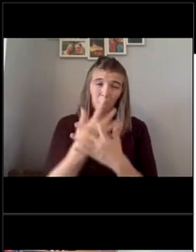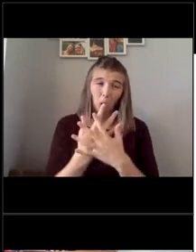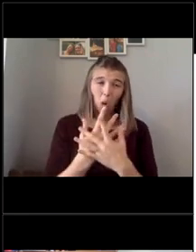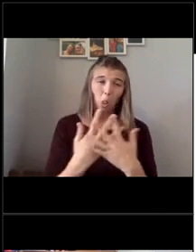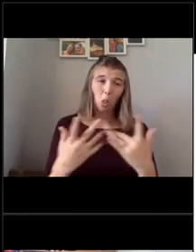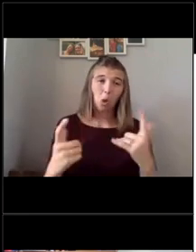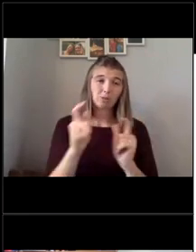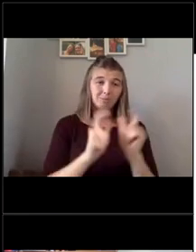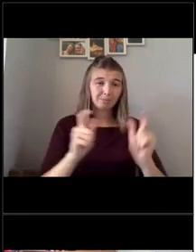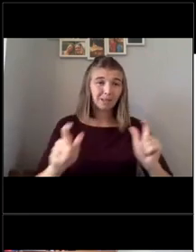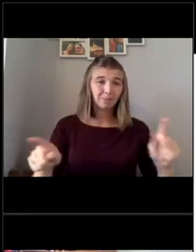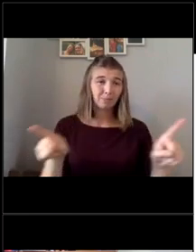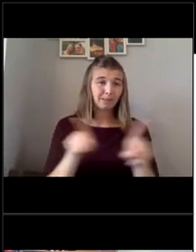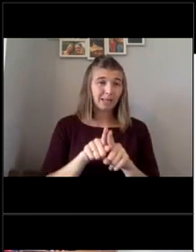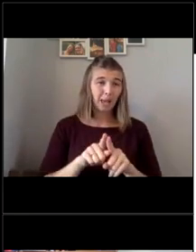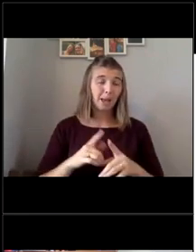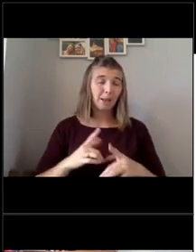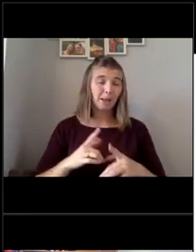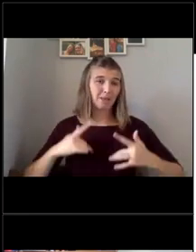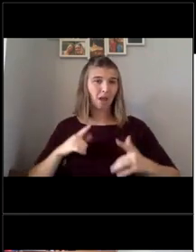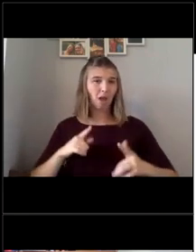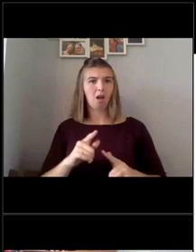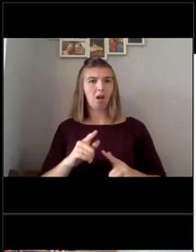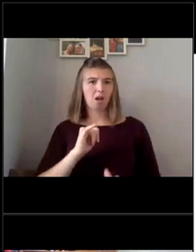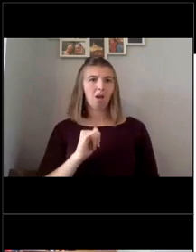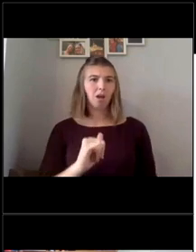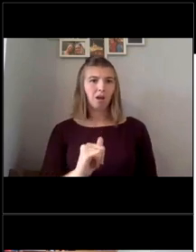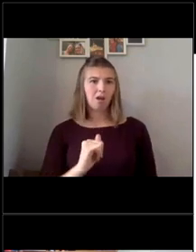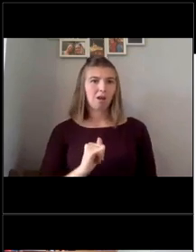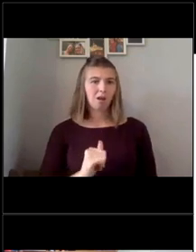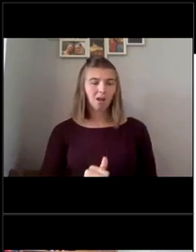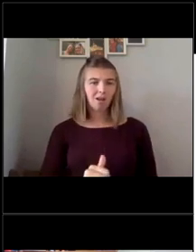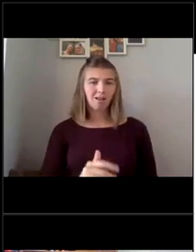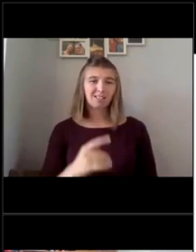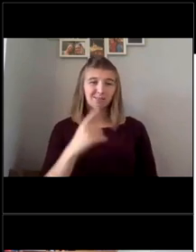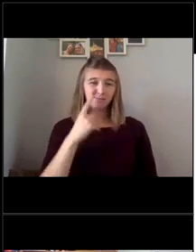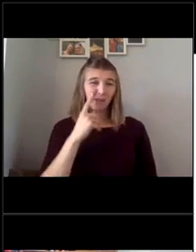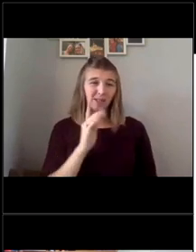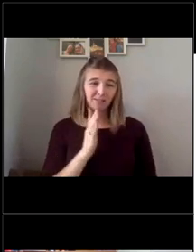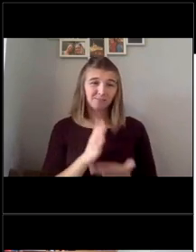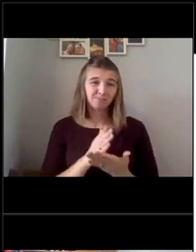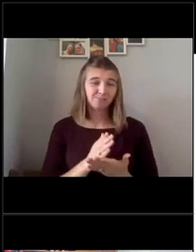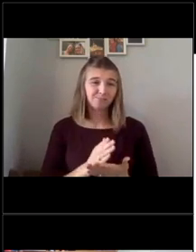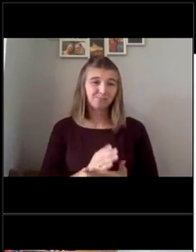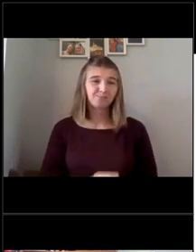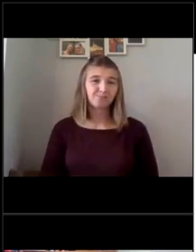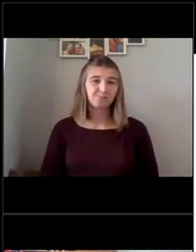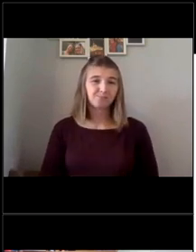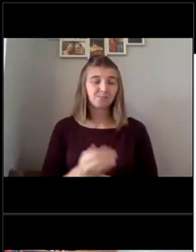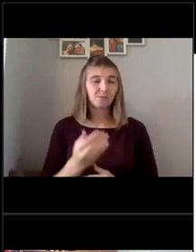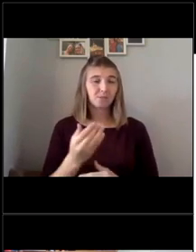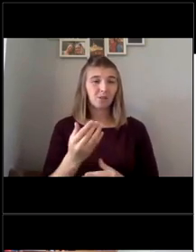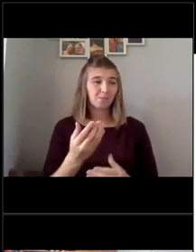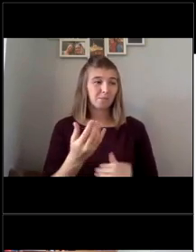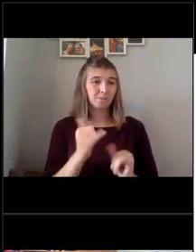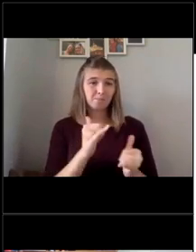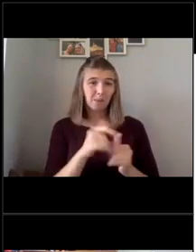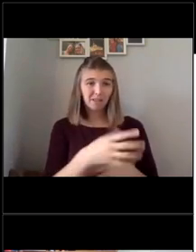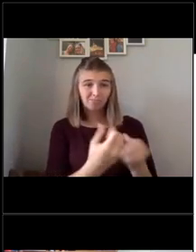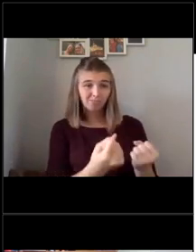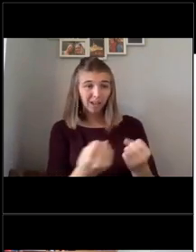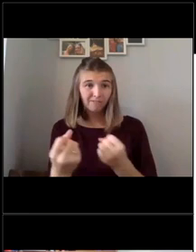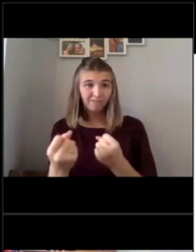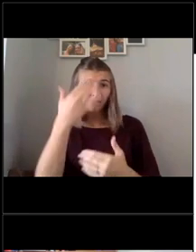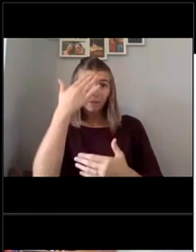like doing a PhD or a postdoc, who do experience problems with their mental health. And we don't talk about